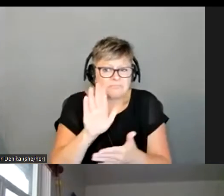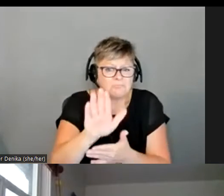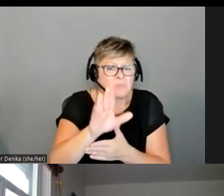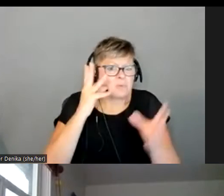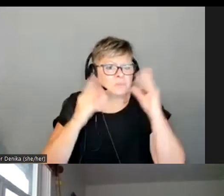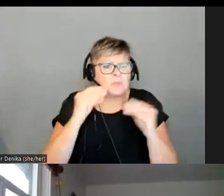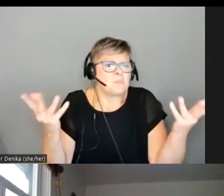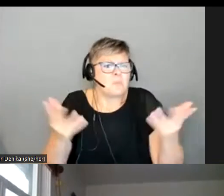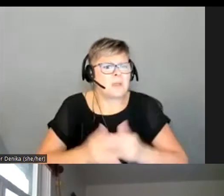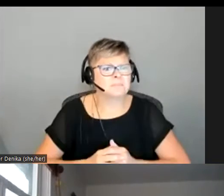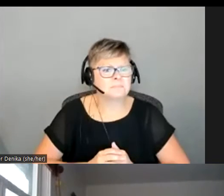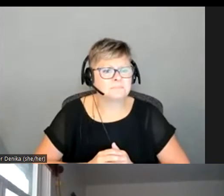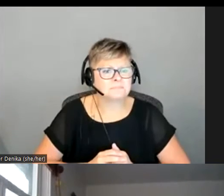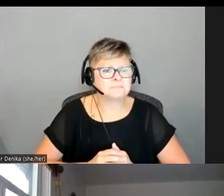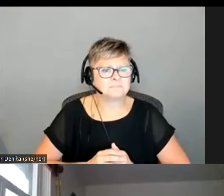with?